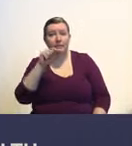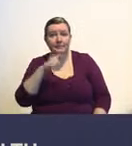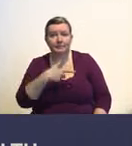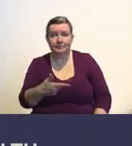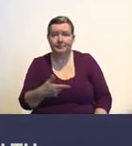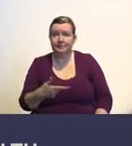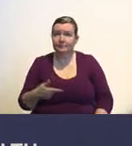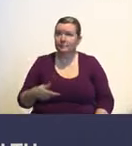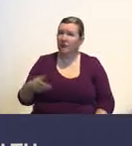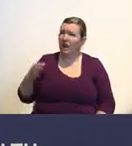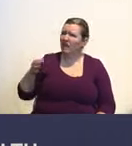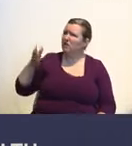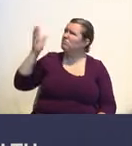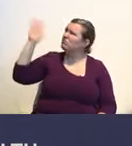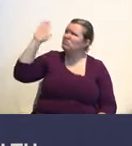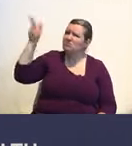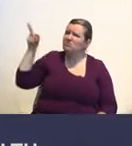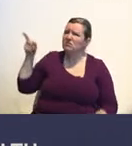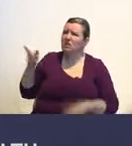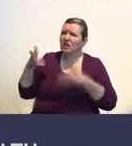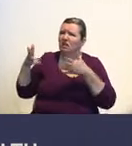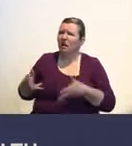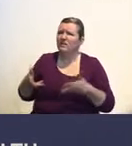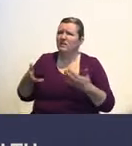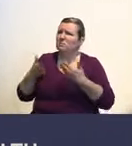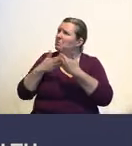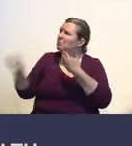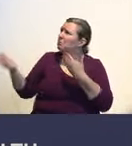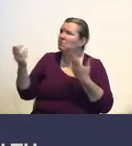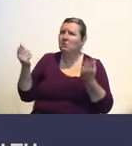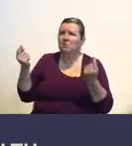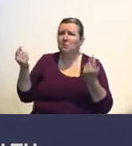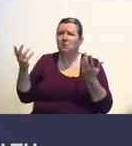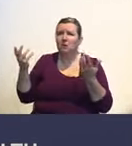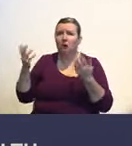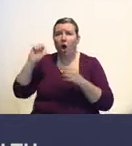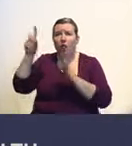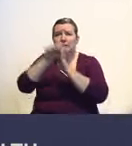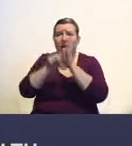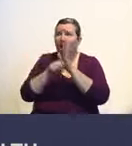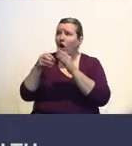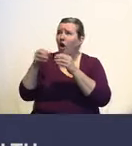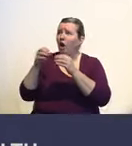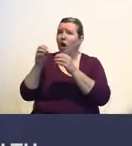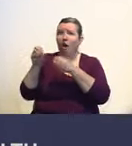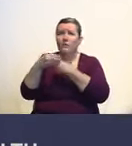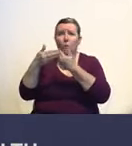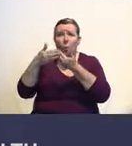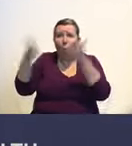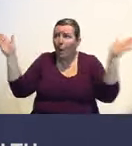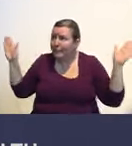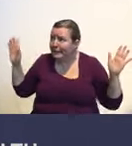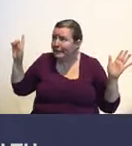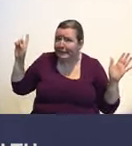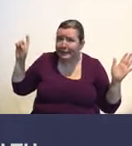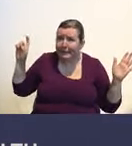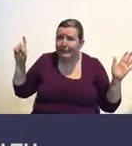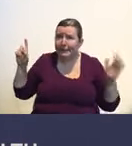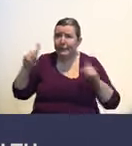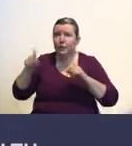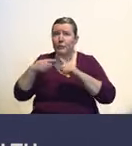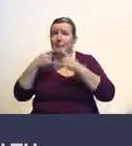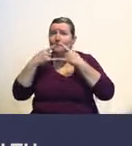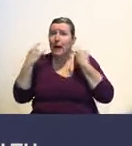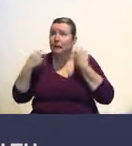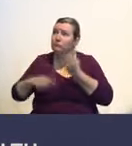briefings ending, what's left? Are all state offices open? Are we still waiting for all of them to be open? When will masks be gone from